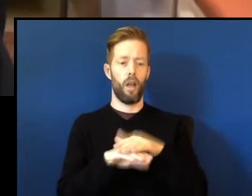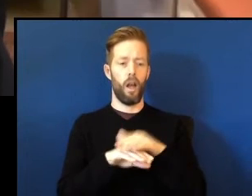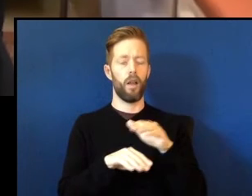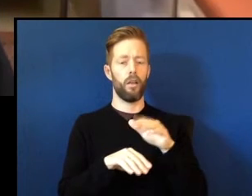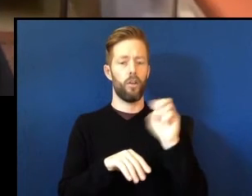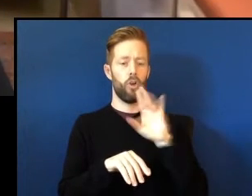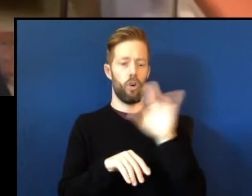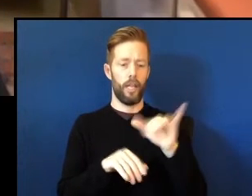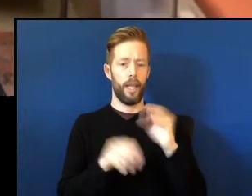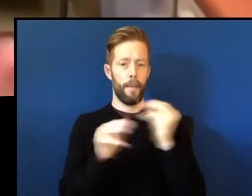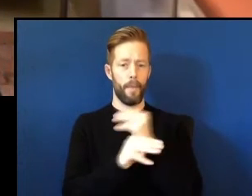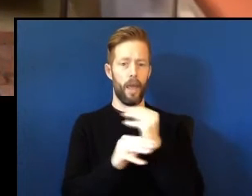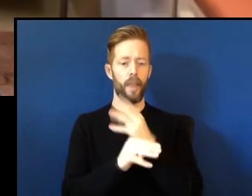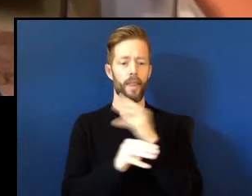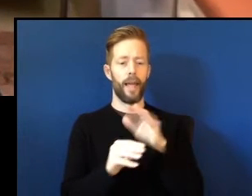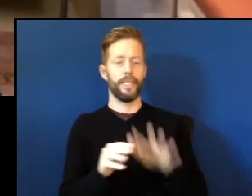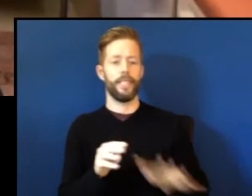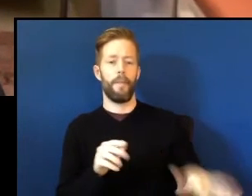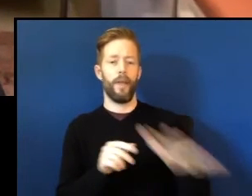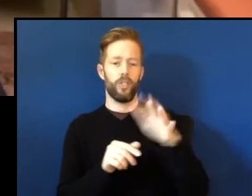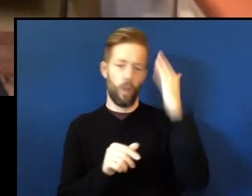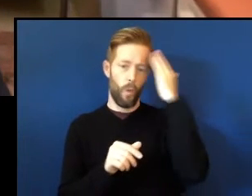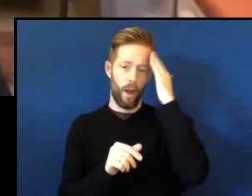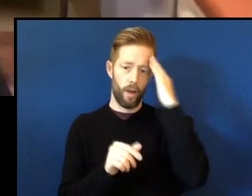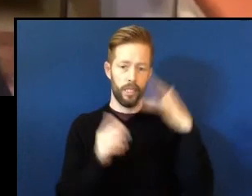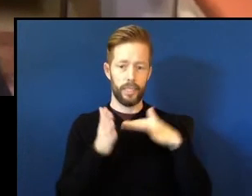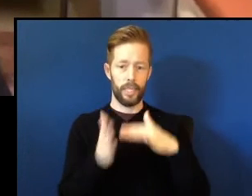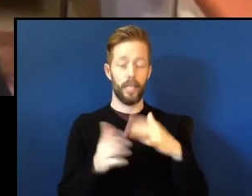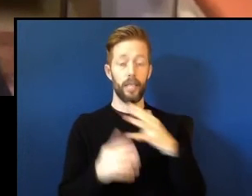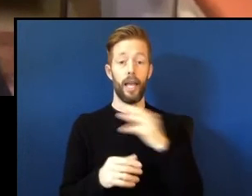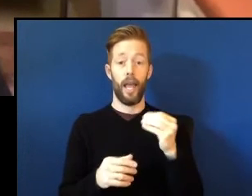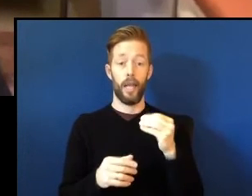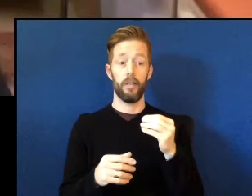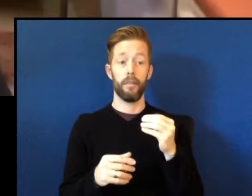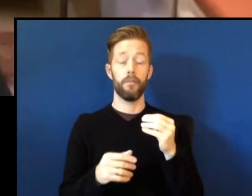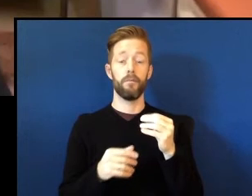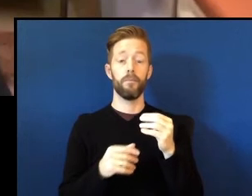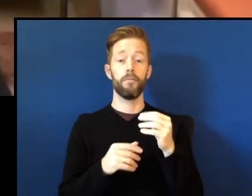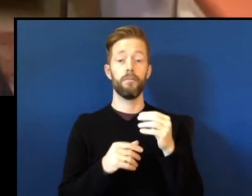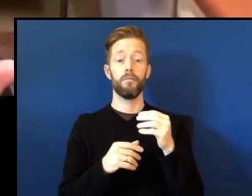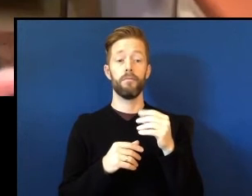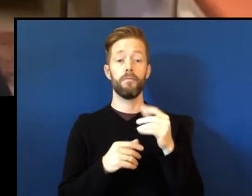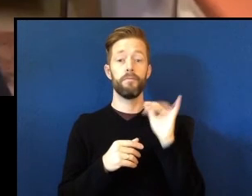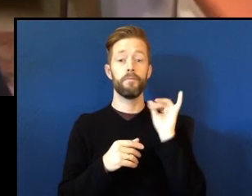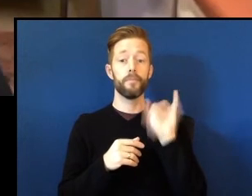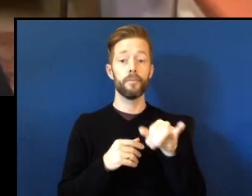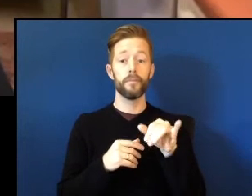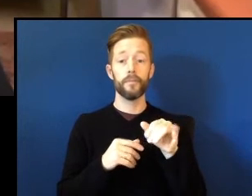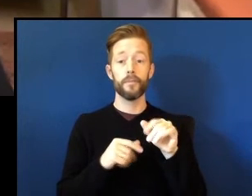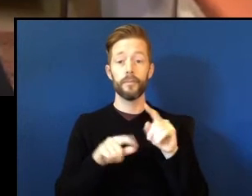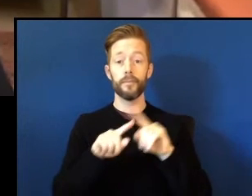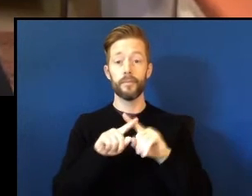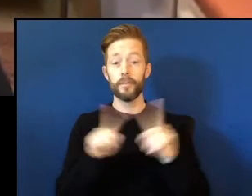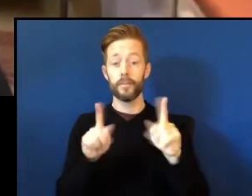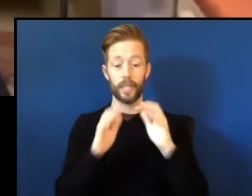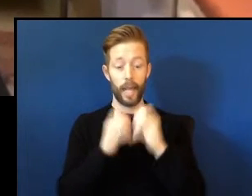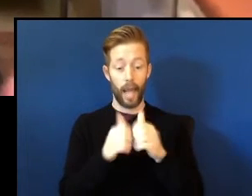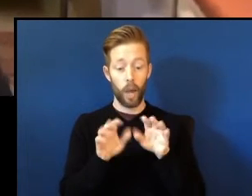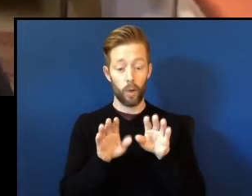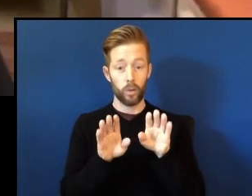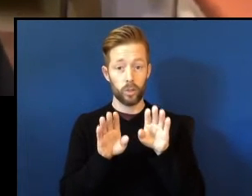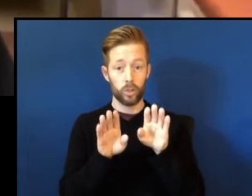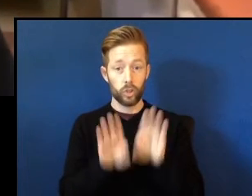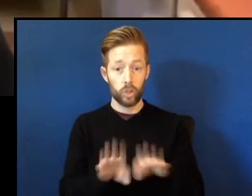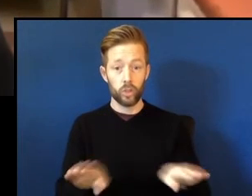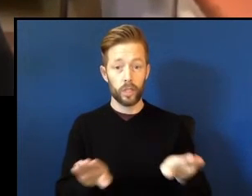a early math and spatial awareness study, and whether these differences in the way that children